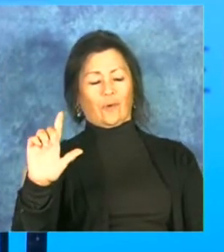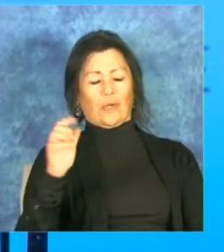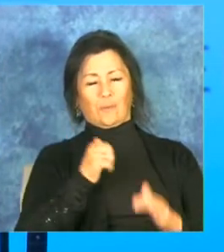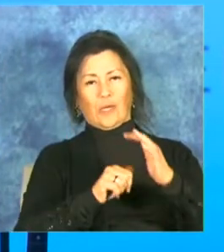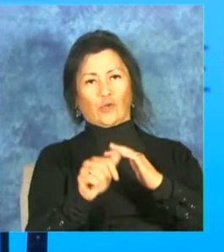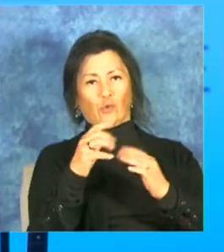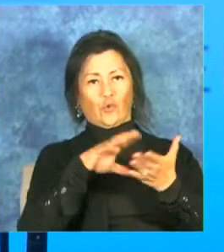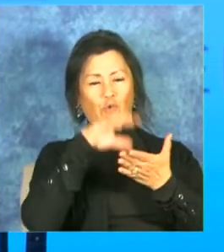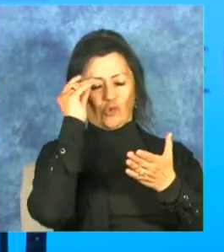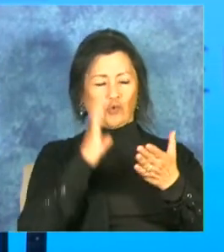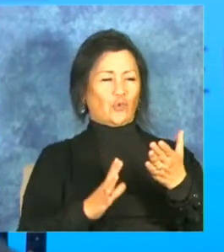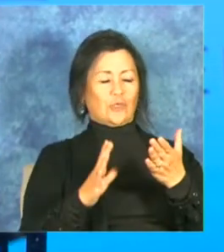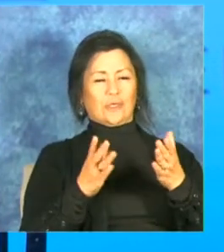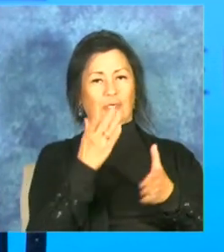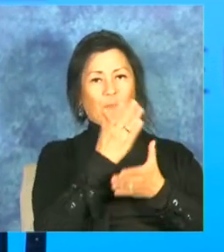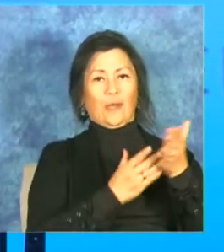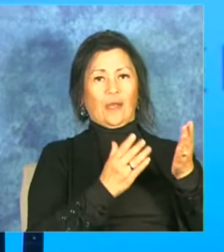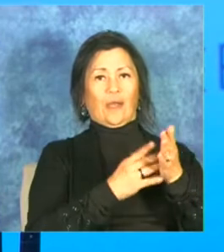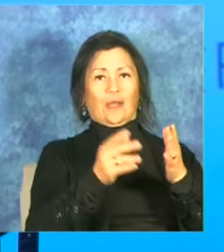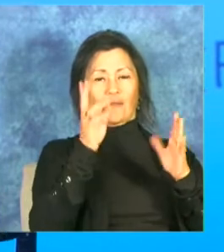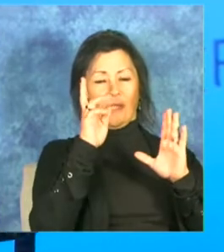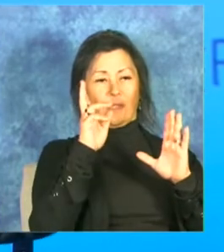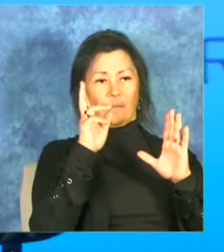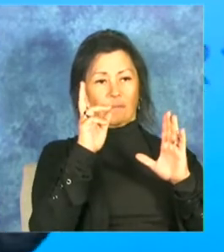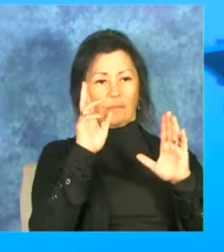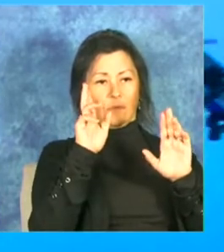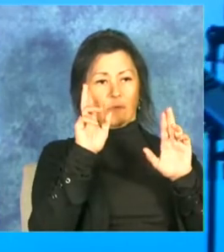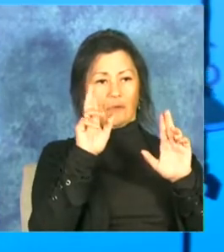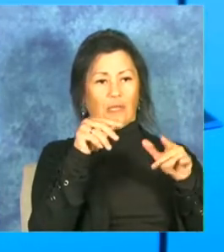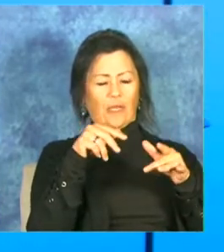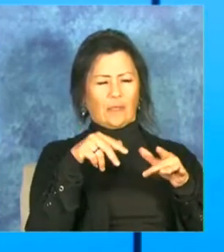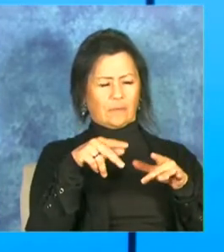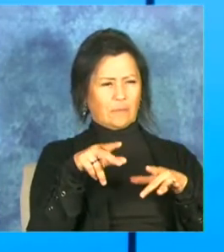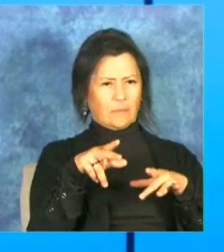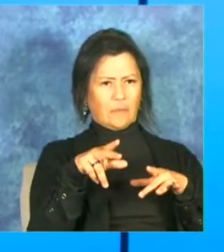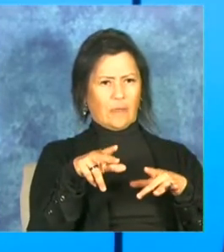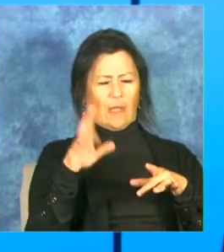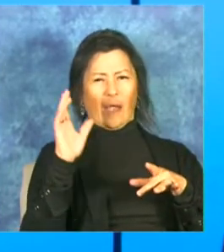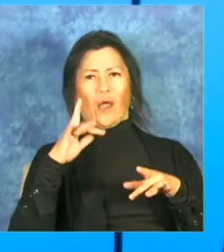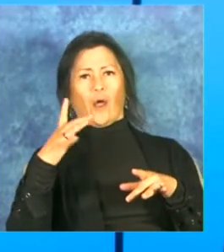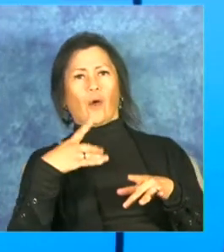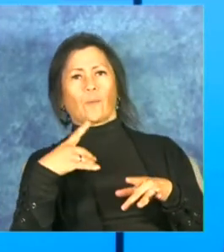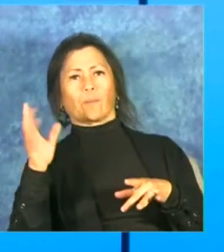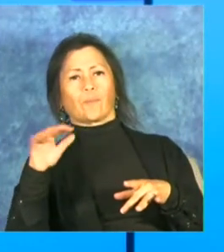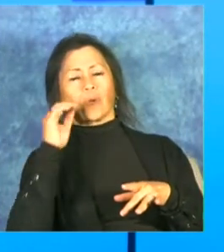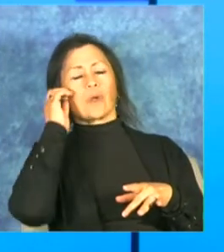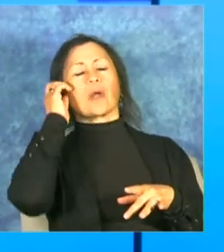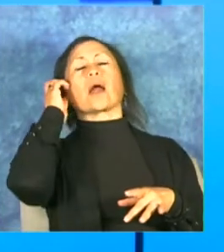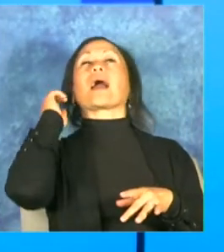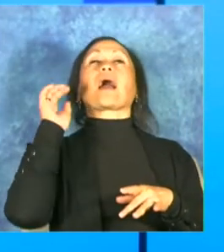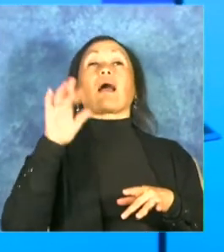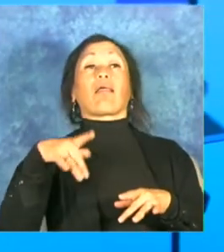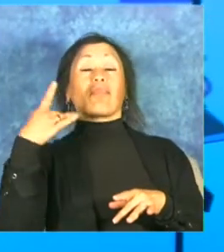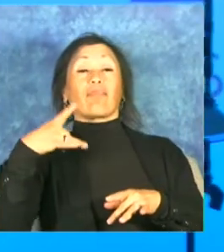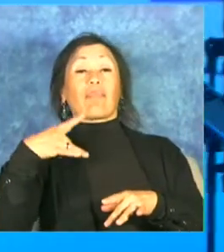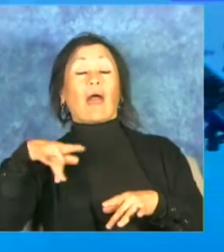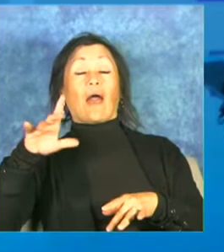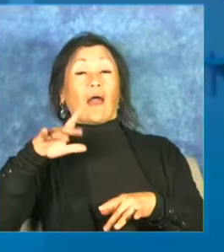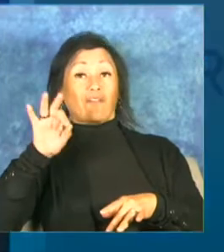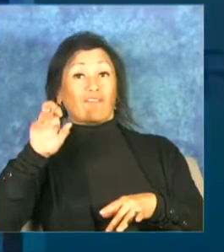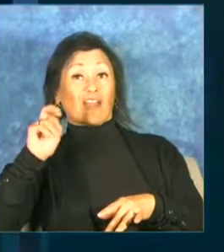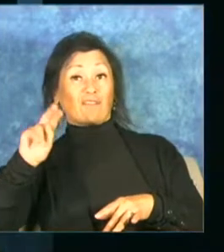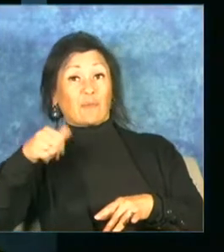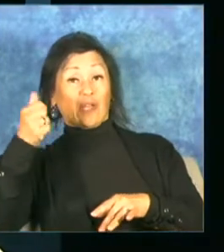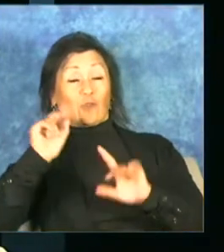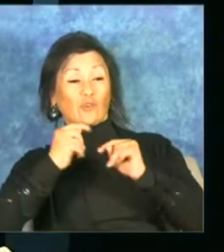there, they hailed down expletives. Is that the right way to say that? Curse words is what we hillbillies call it.